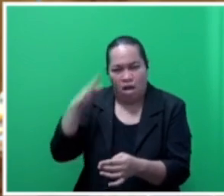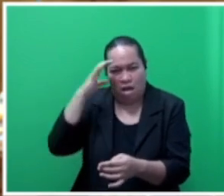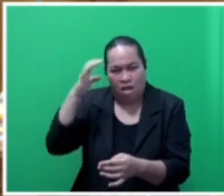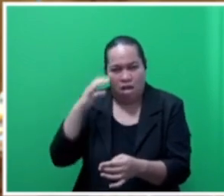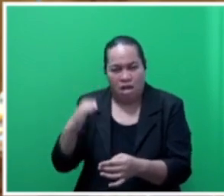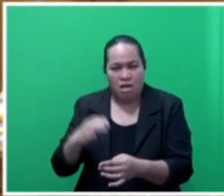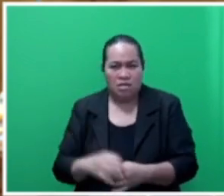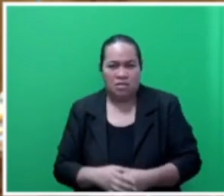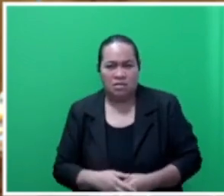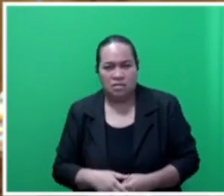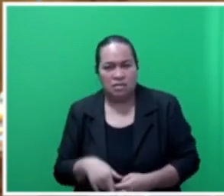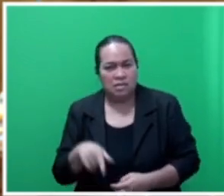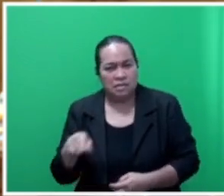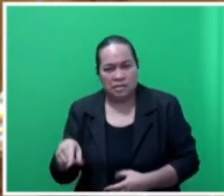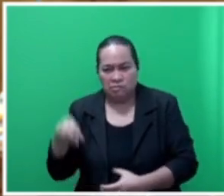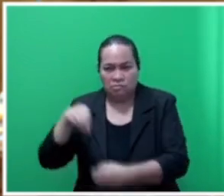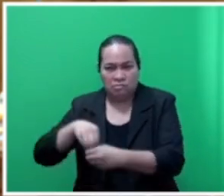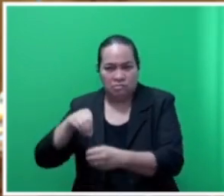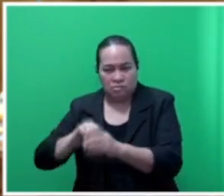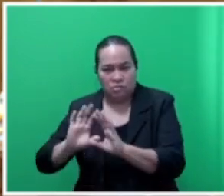HIPCs.